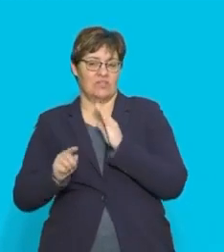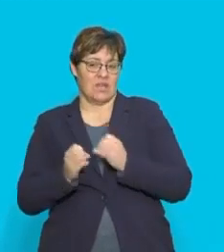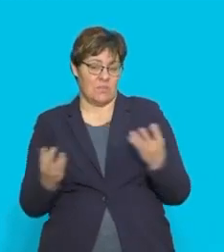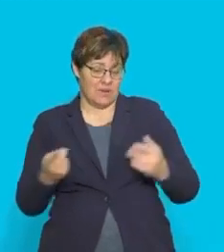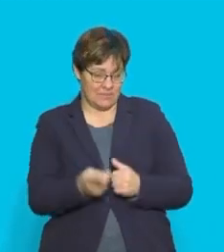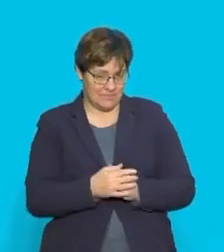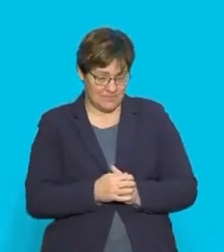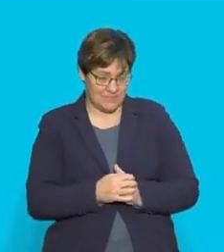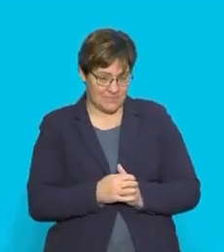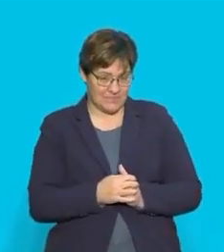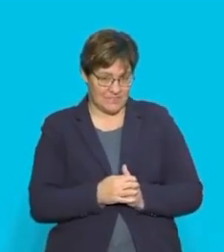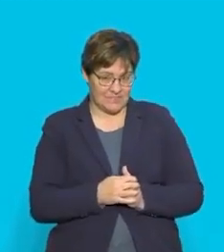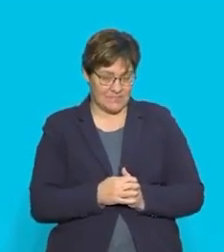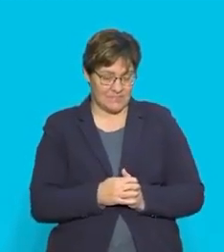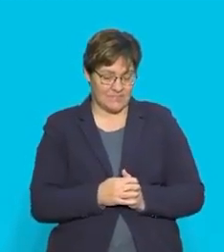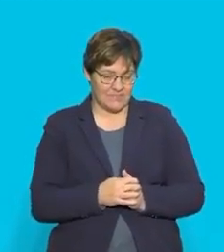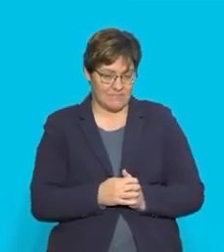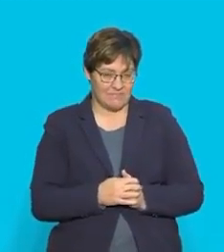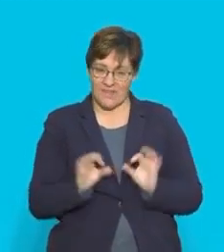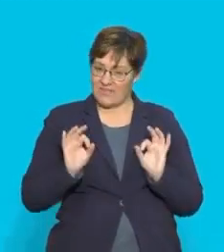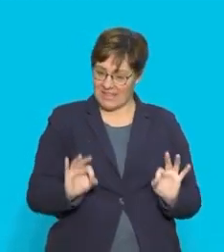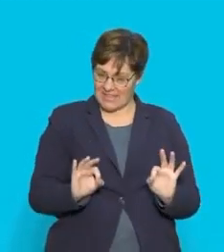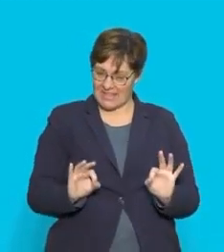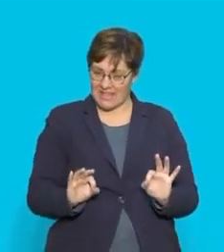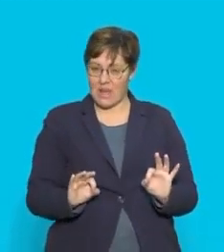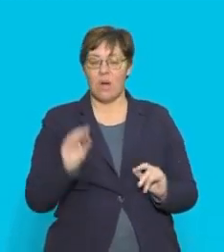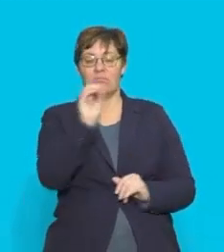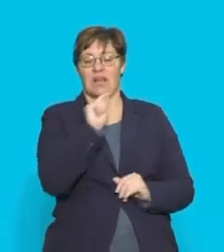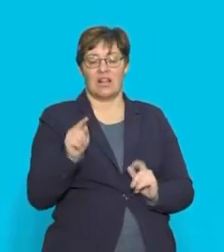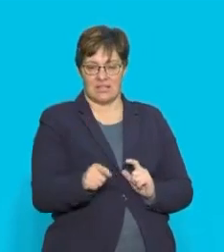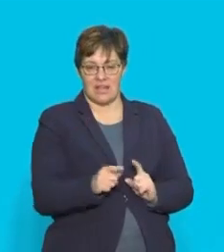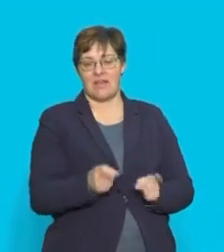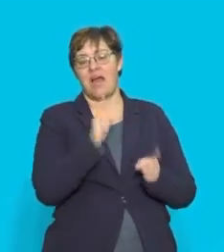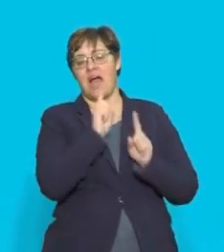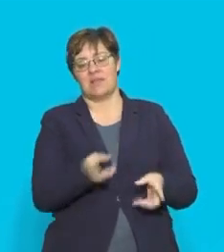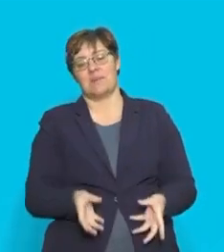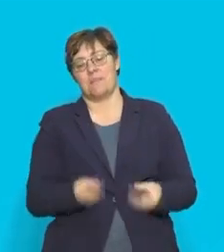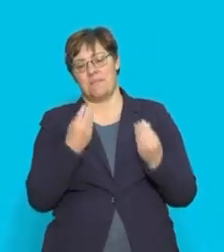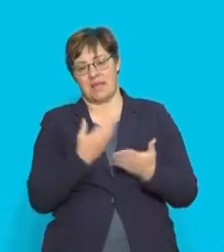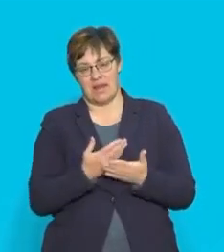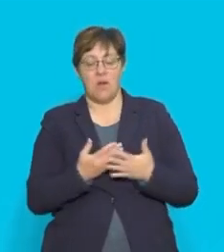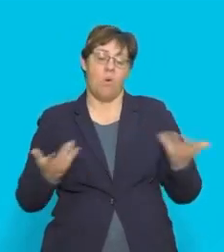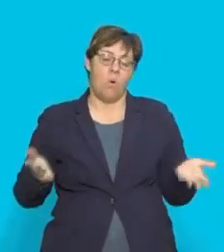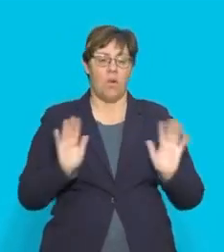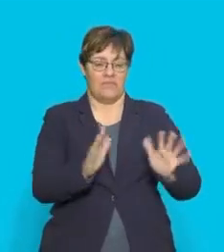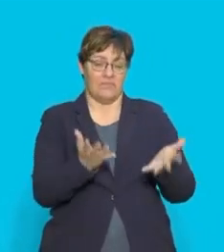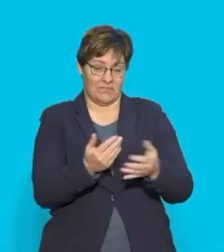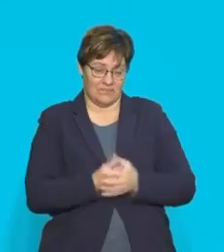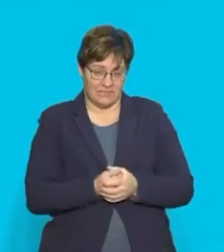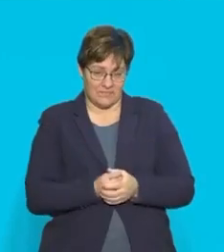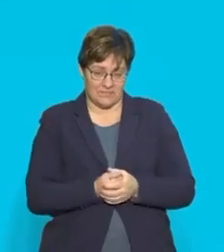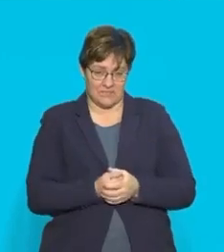together? Okay, fantastic. Put that in your calculator and you get the answer. Or you can leave it like that.